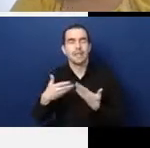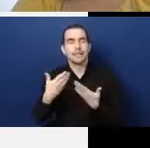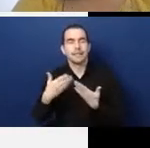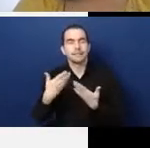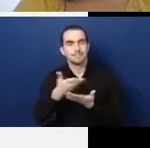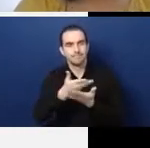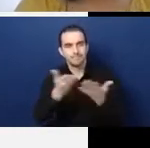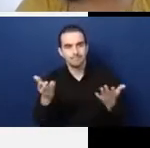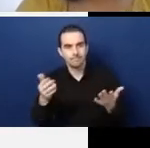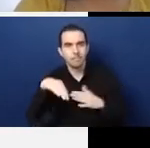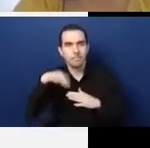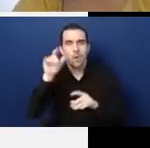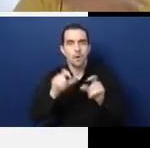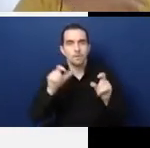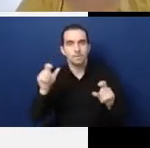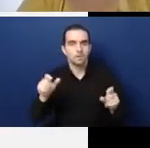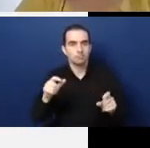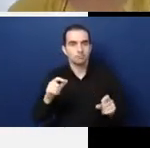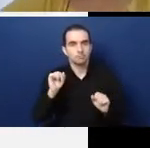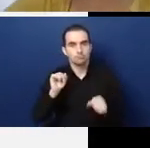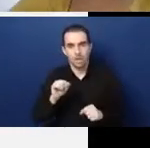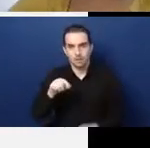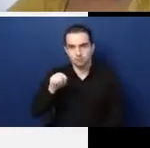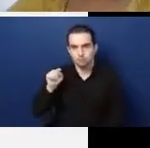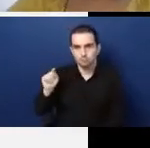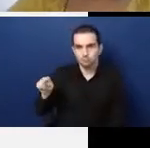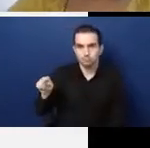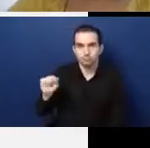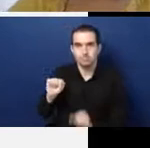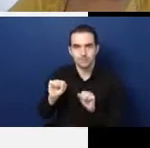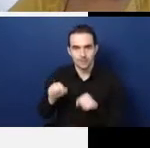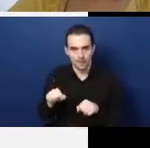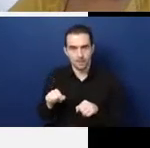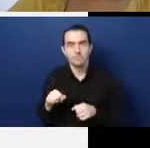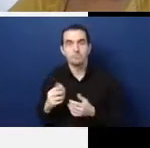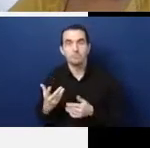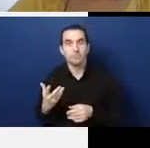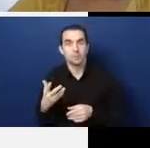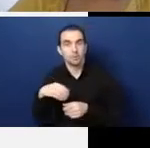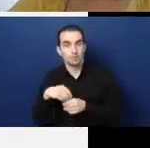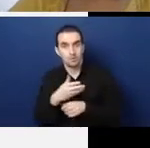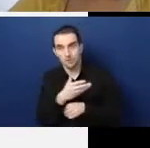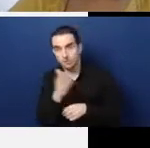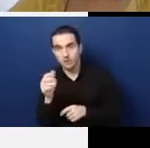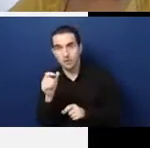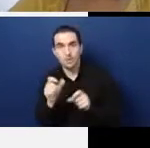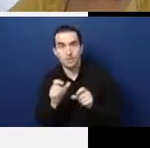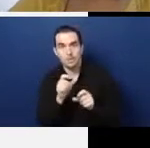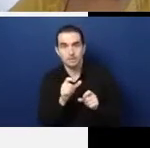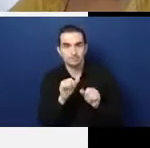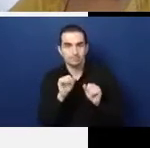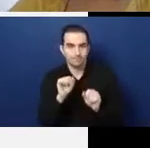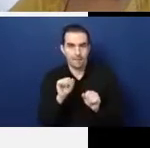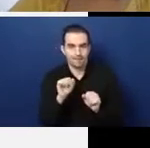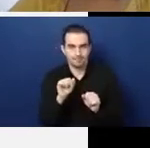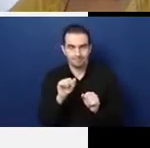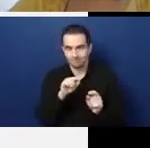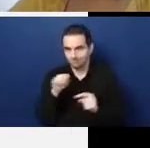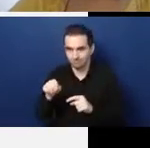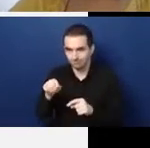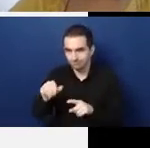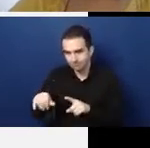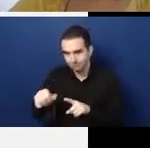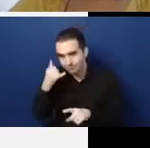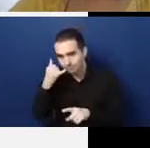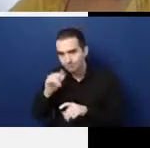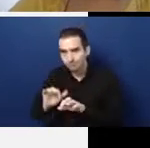for all people to be able to access the system. So staff also are made aware of their role in